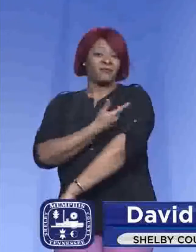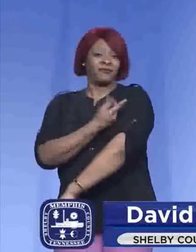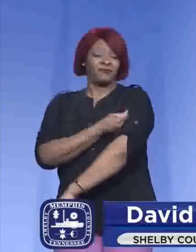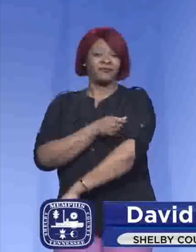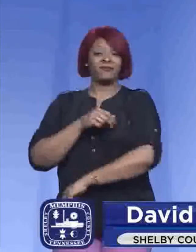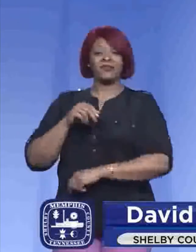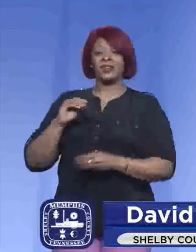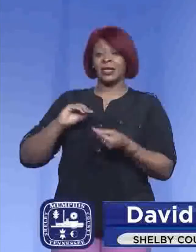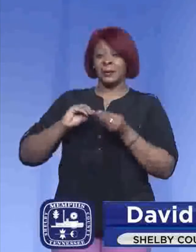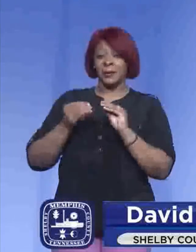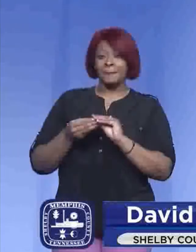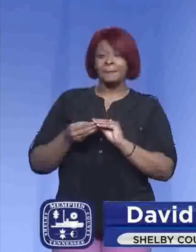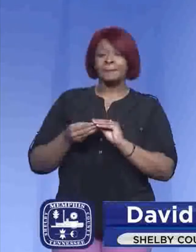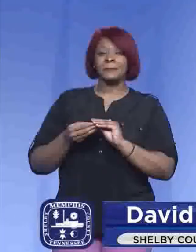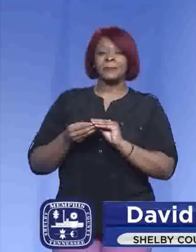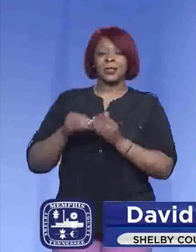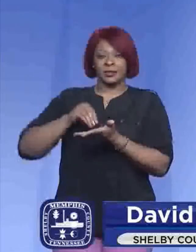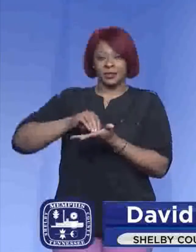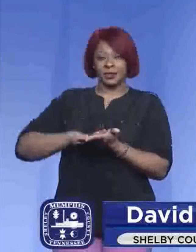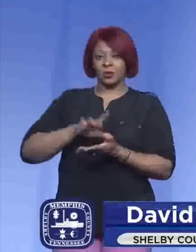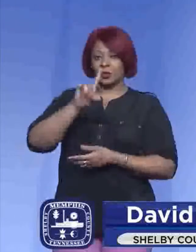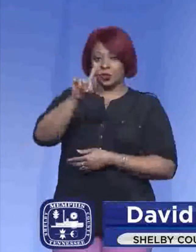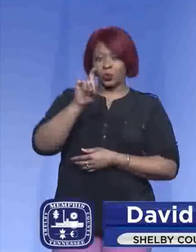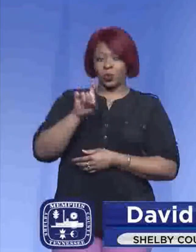for a minute, we've documented